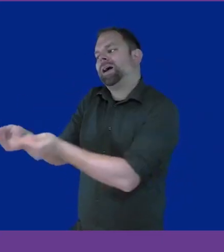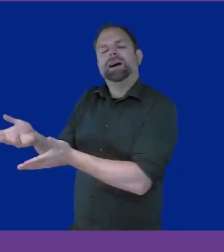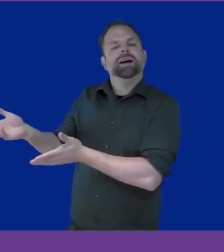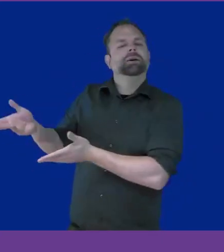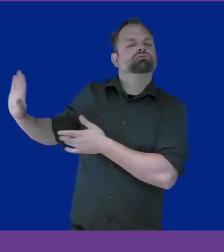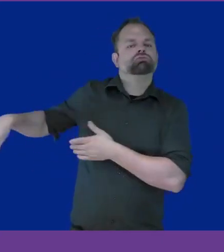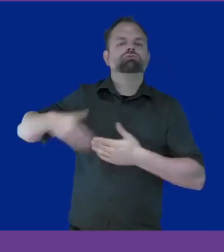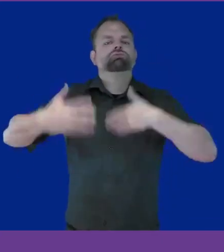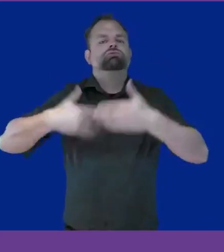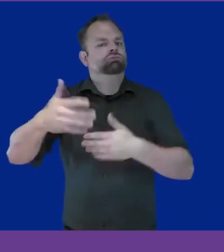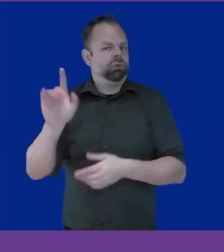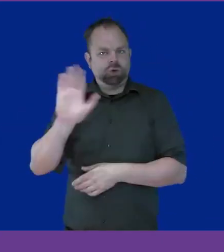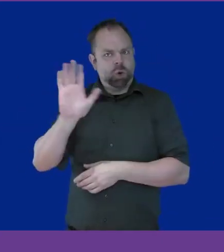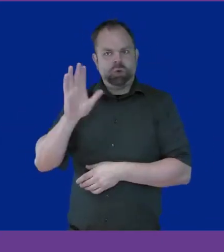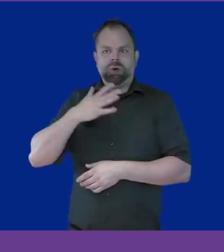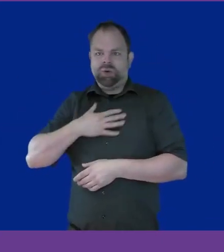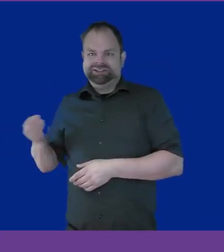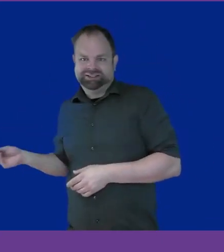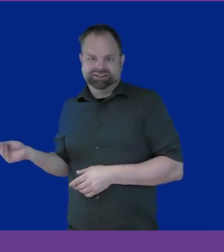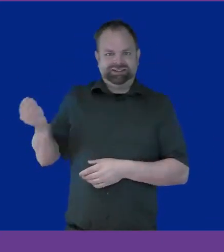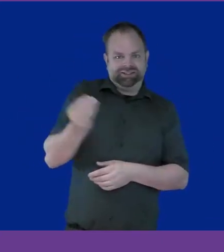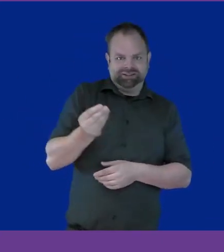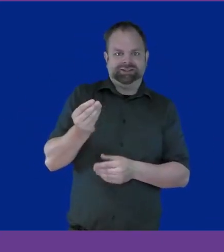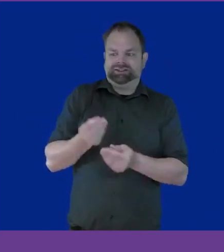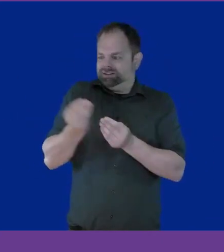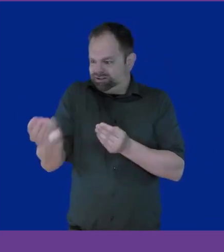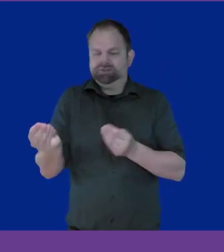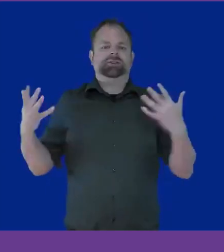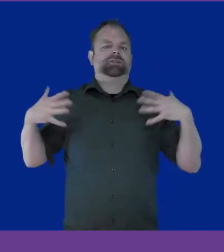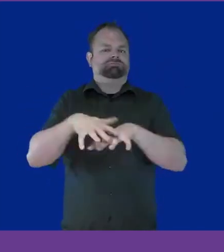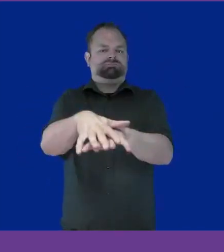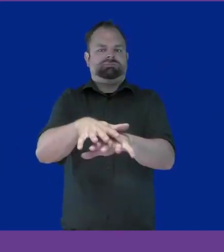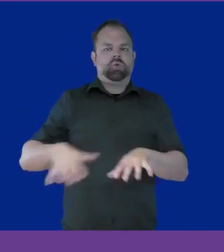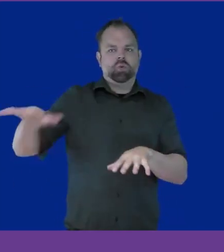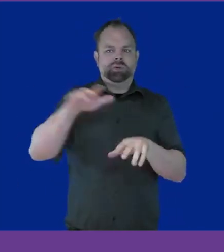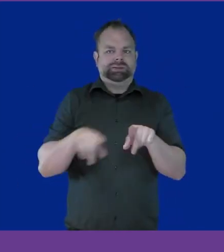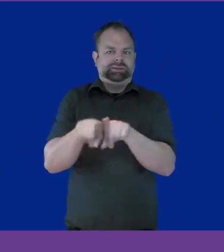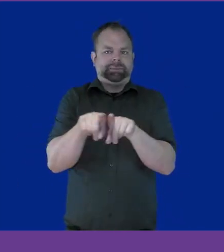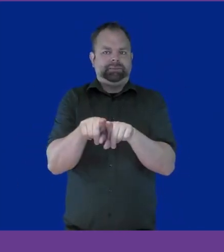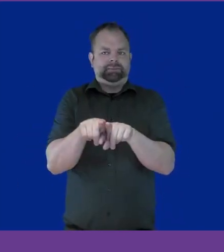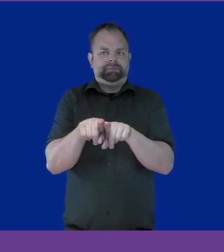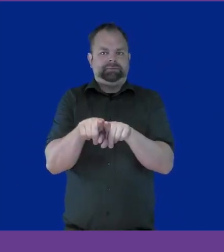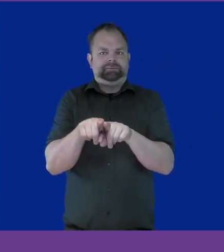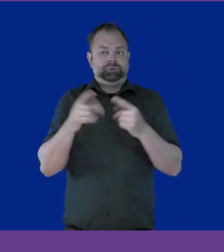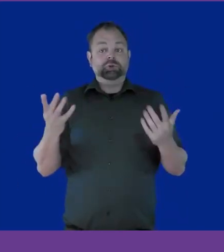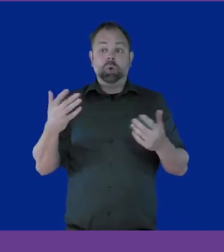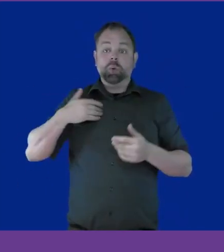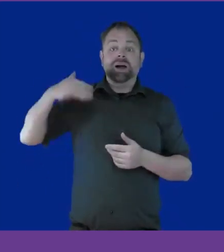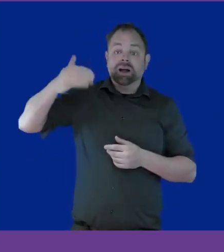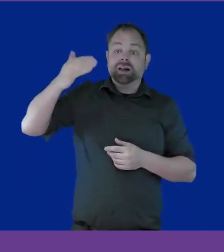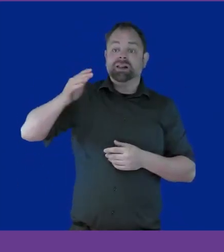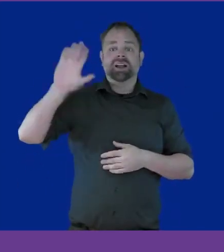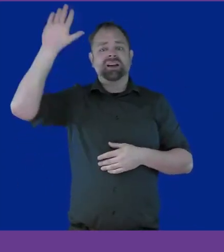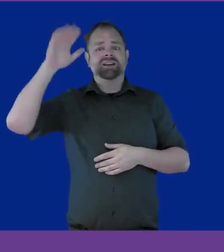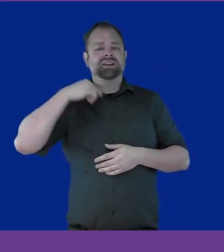digital illiterate part. We don't want to necessarily have specific usages or specific solutions made specifically for disabled